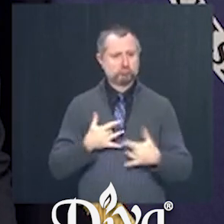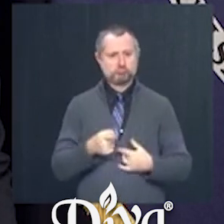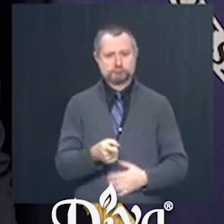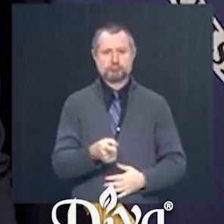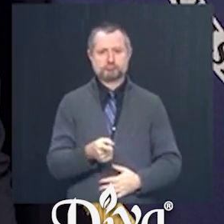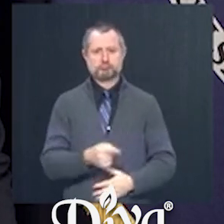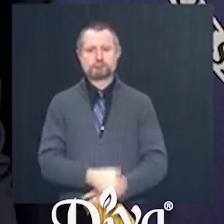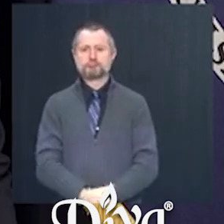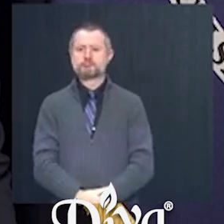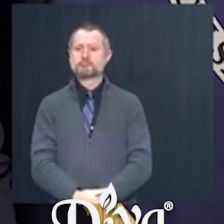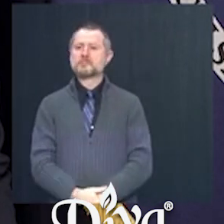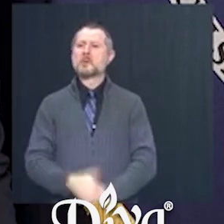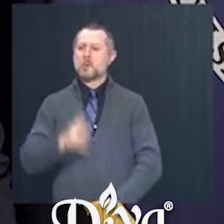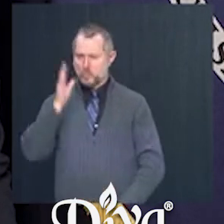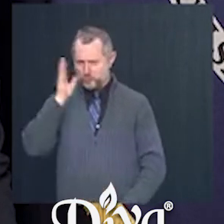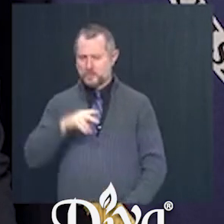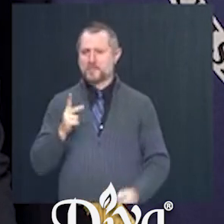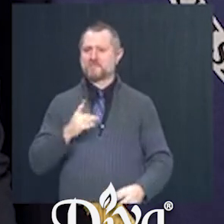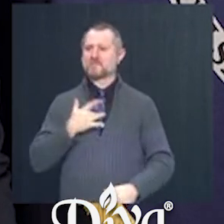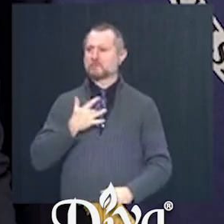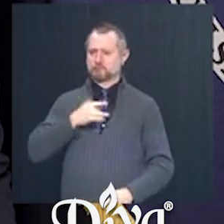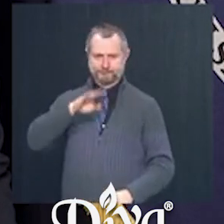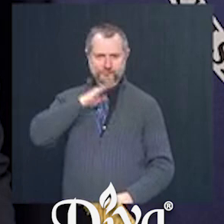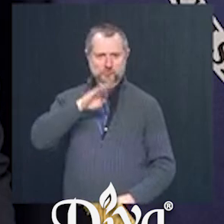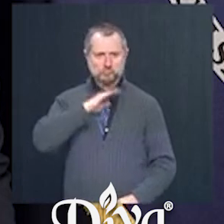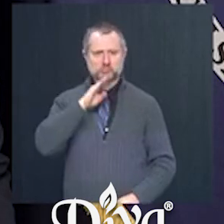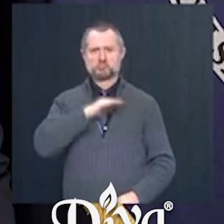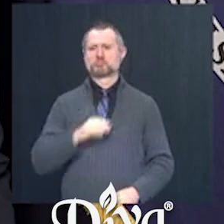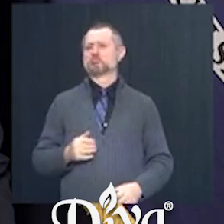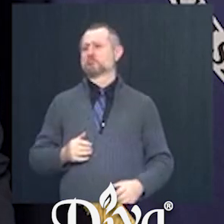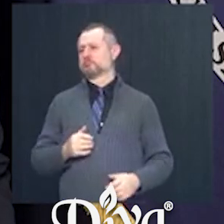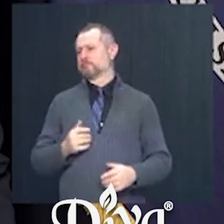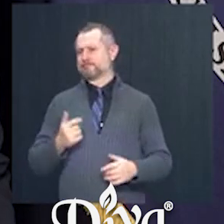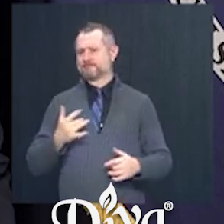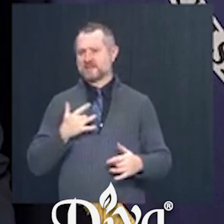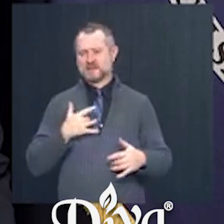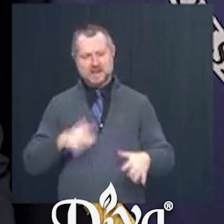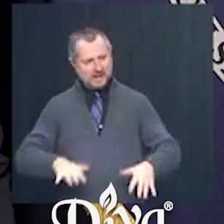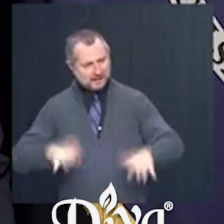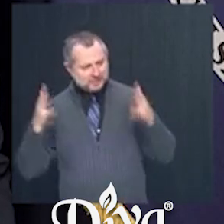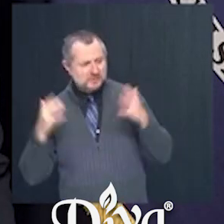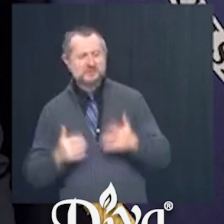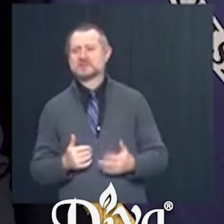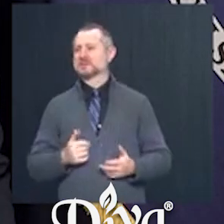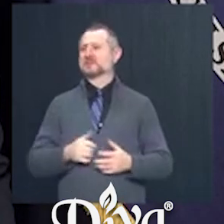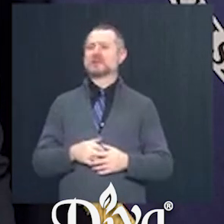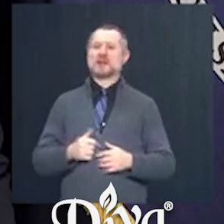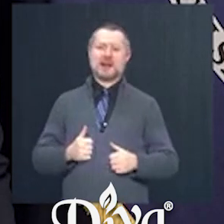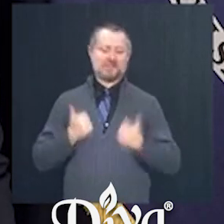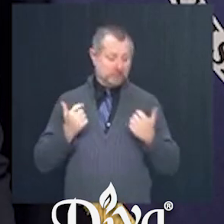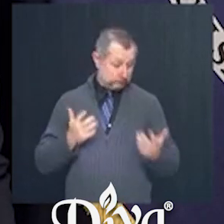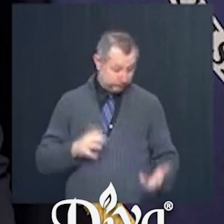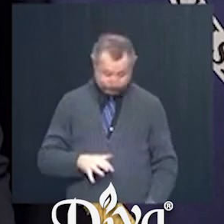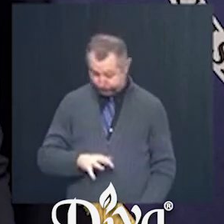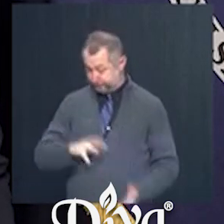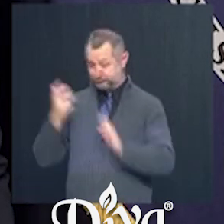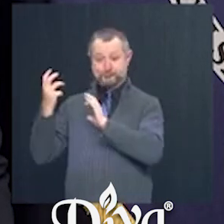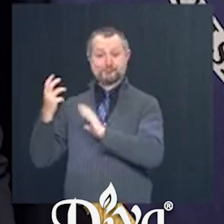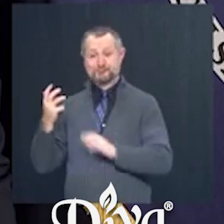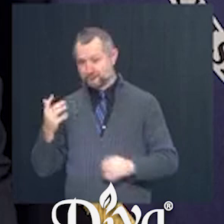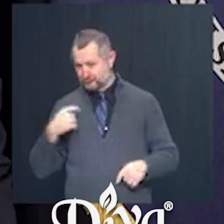are frustrated. People are anxious. People's lives have been disrupted because they have